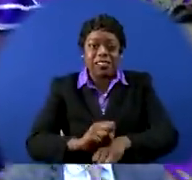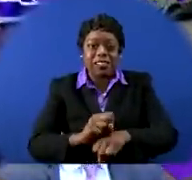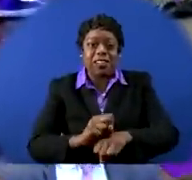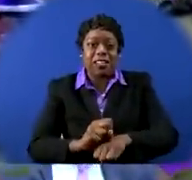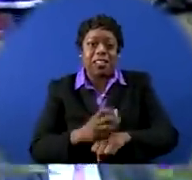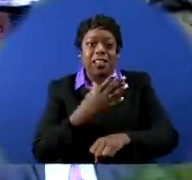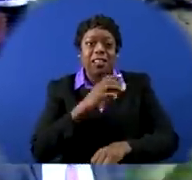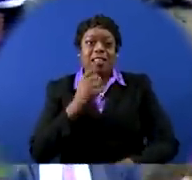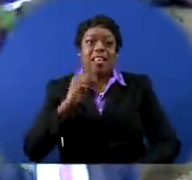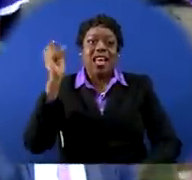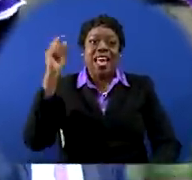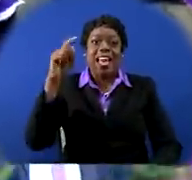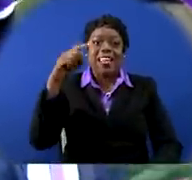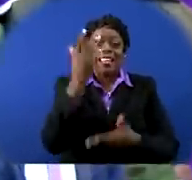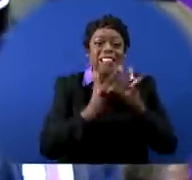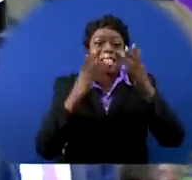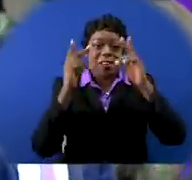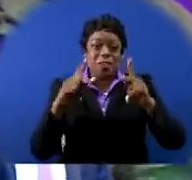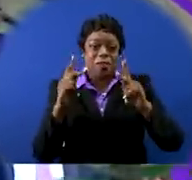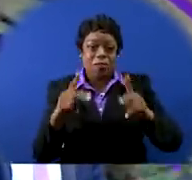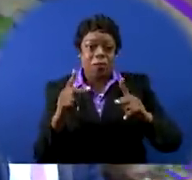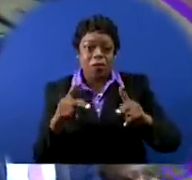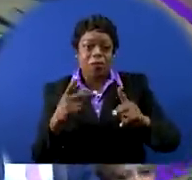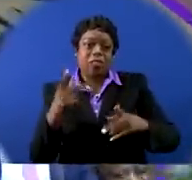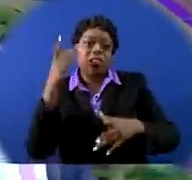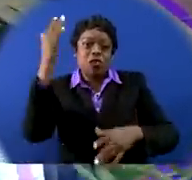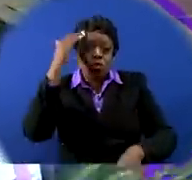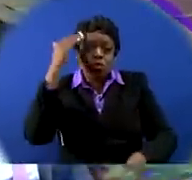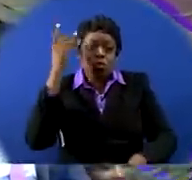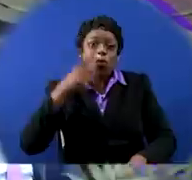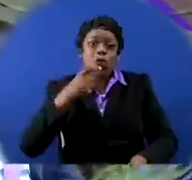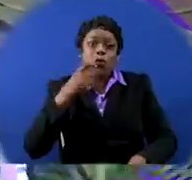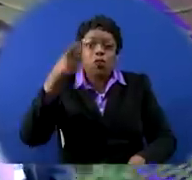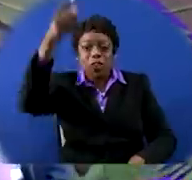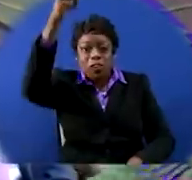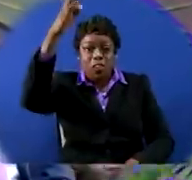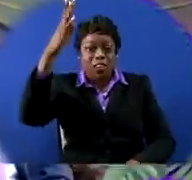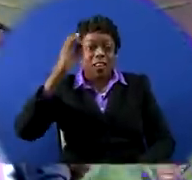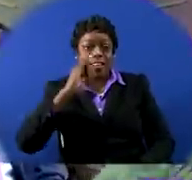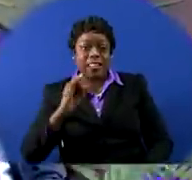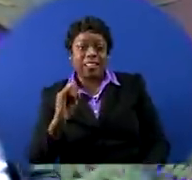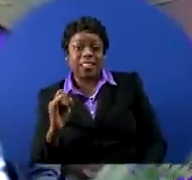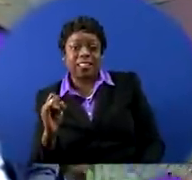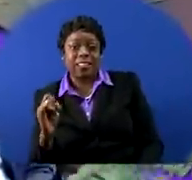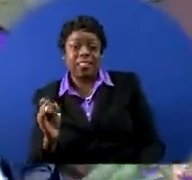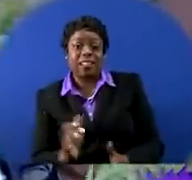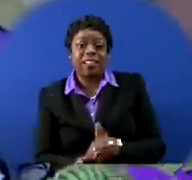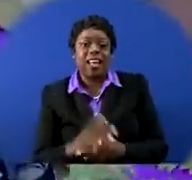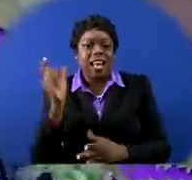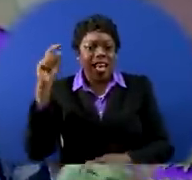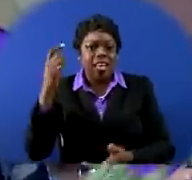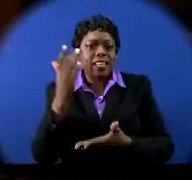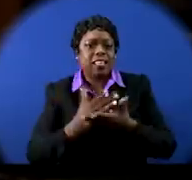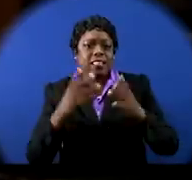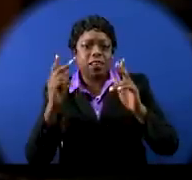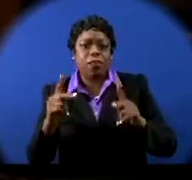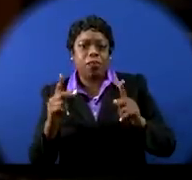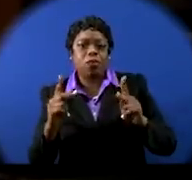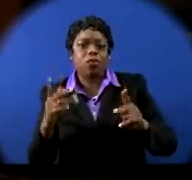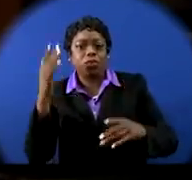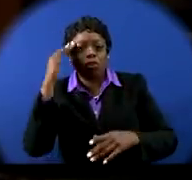by. I need somebody to rejoice because you know who your God is. Whew. I need somebody to rejoice because you know God works things